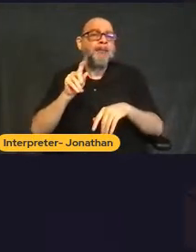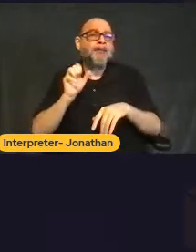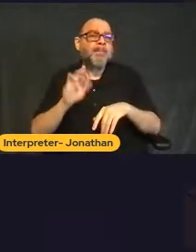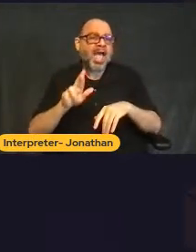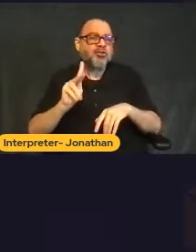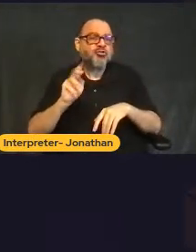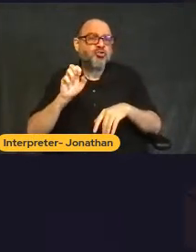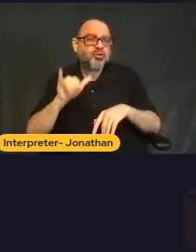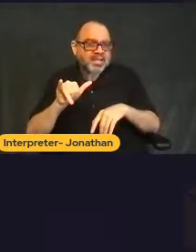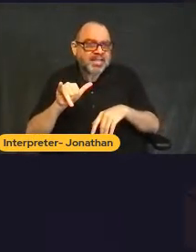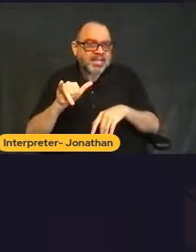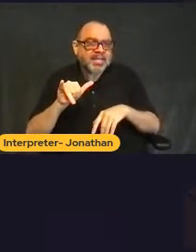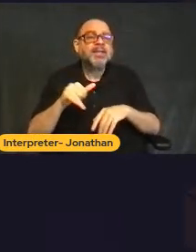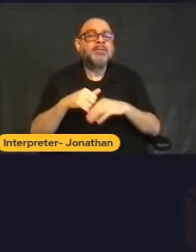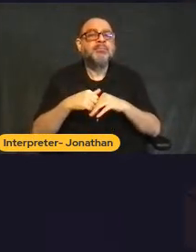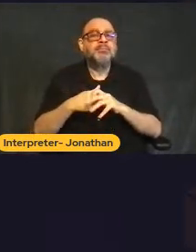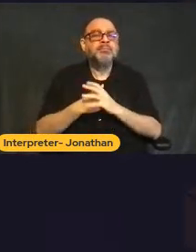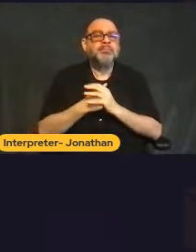S3.